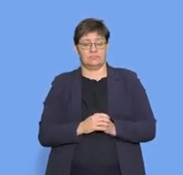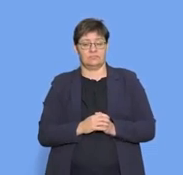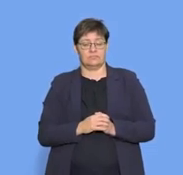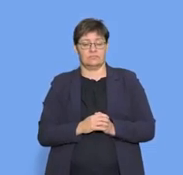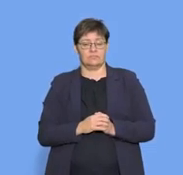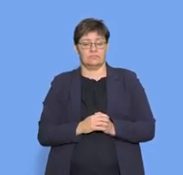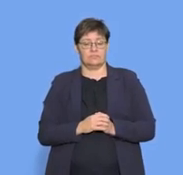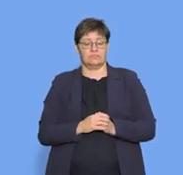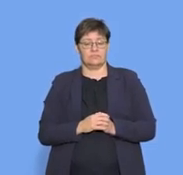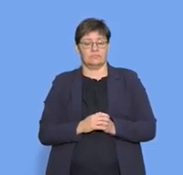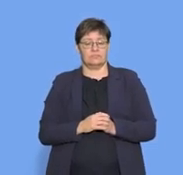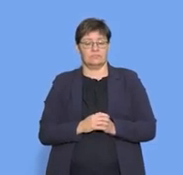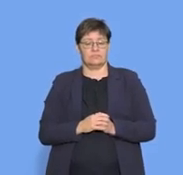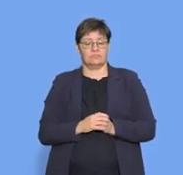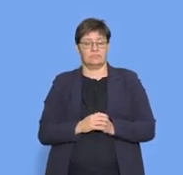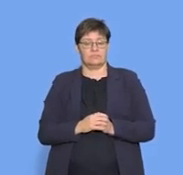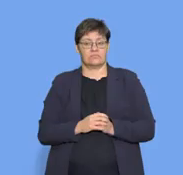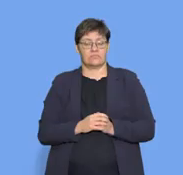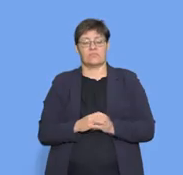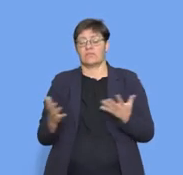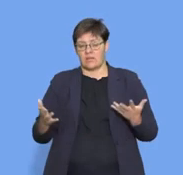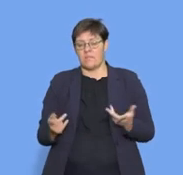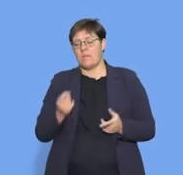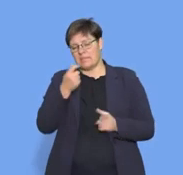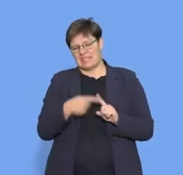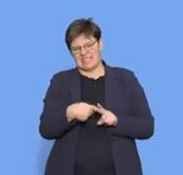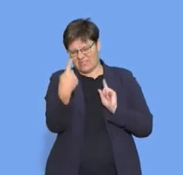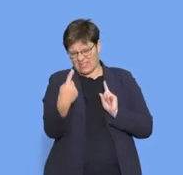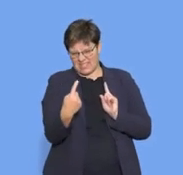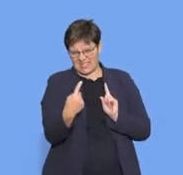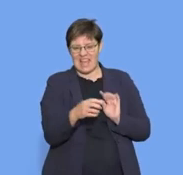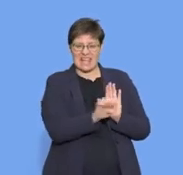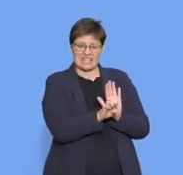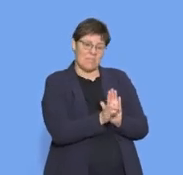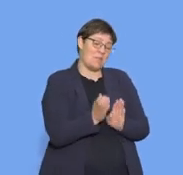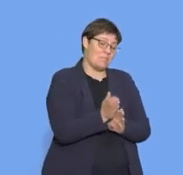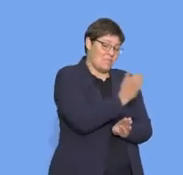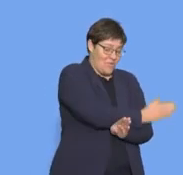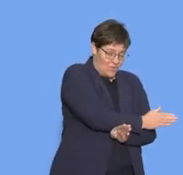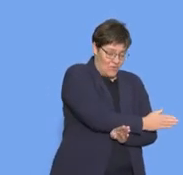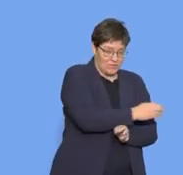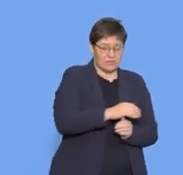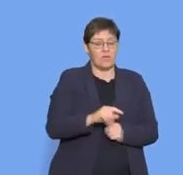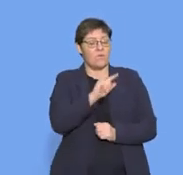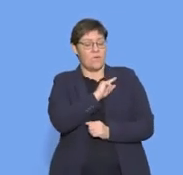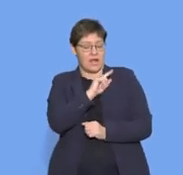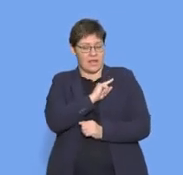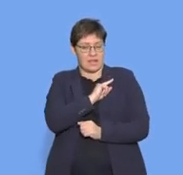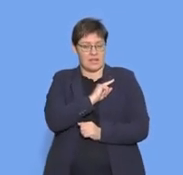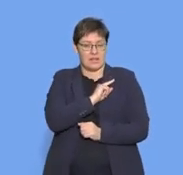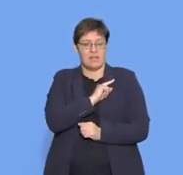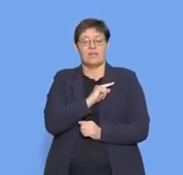2,5 centimeters. Okay guys, so this one is presenting slightly different to the two examples that came